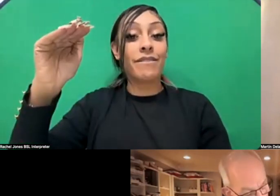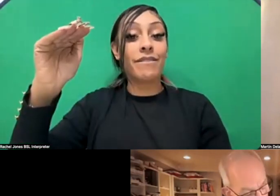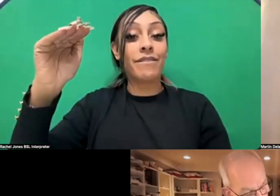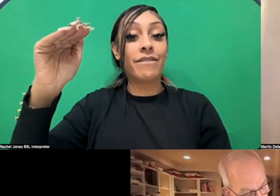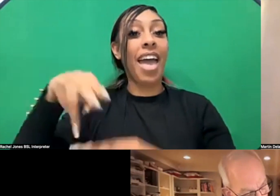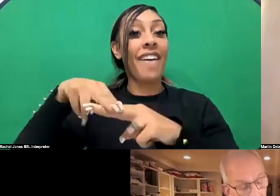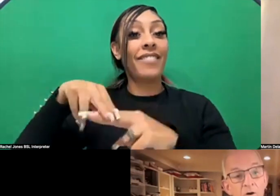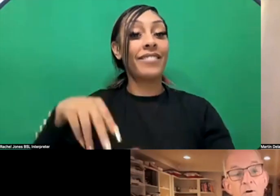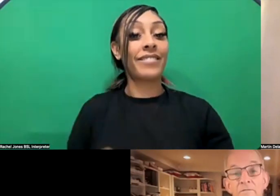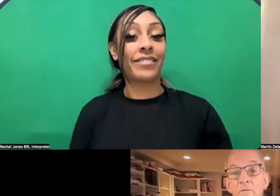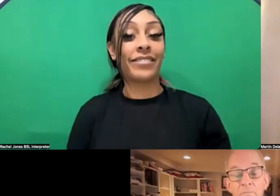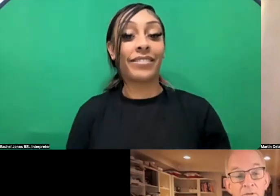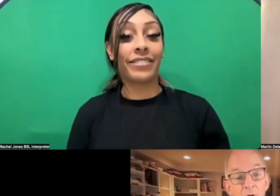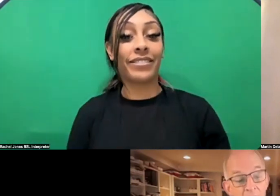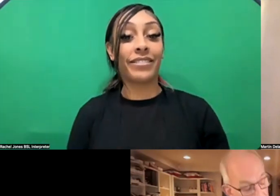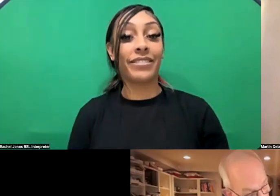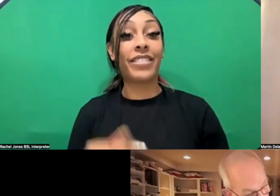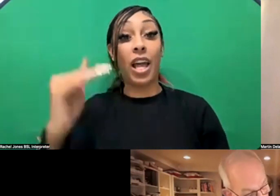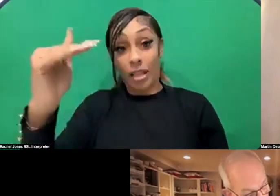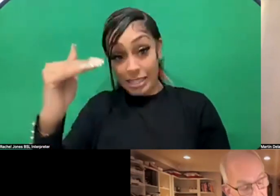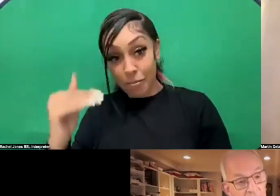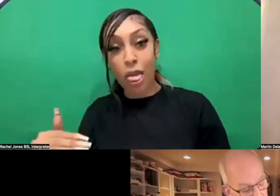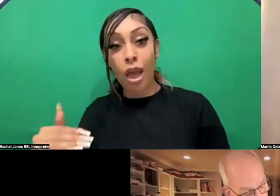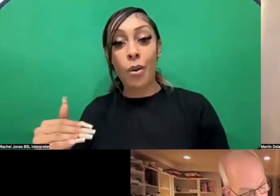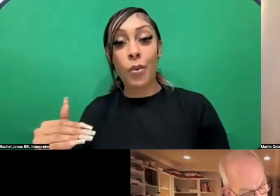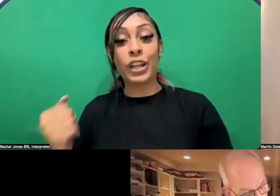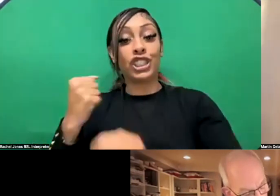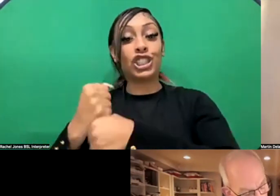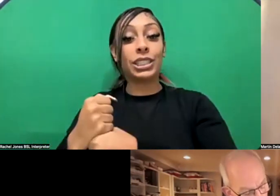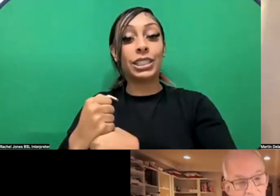F, or a fourth below that is a G.